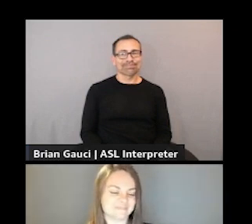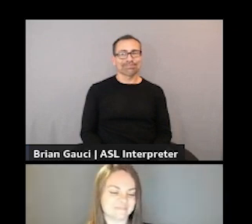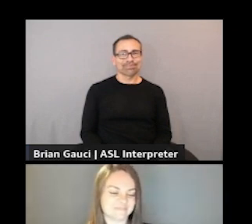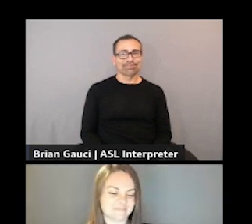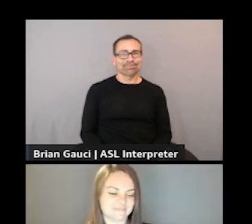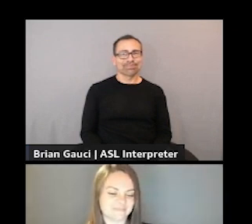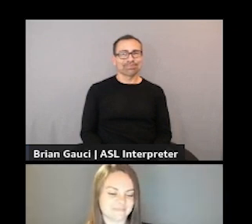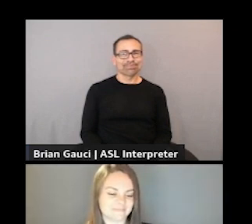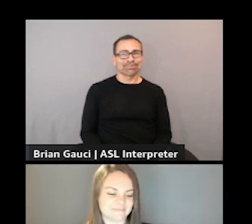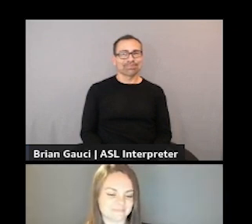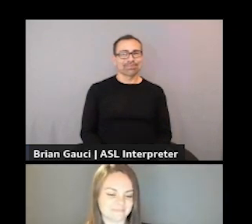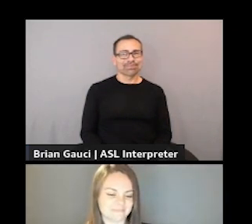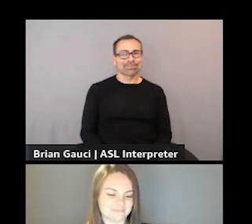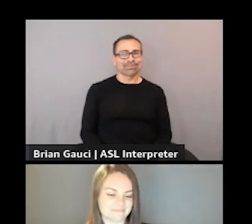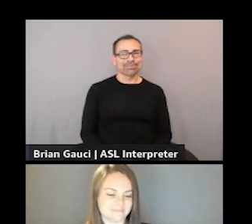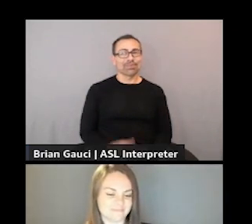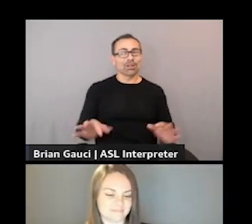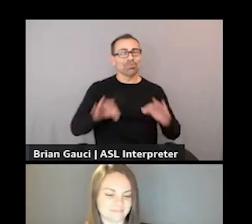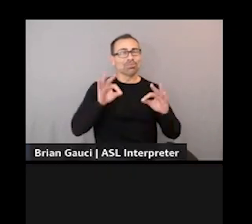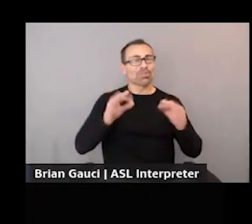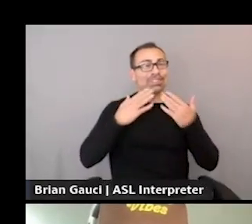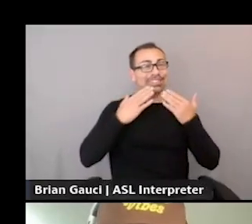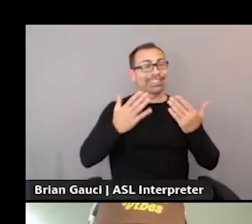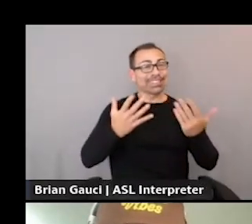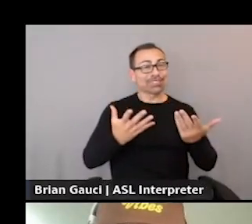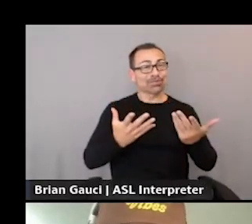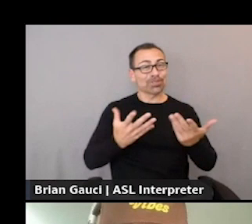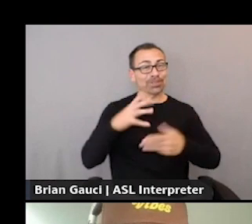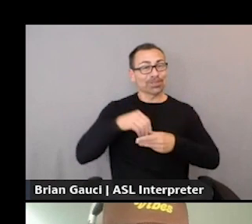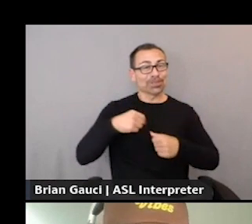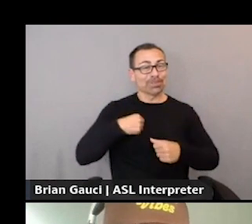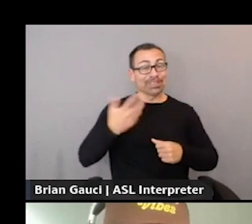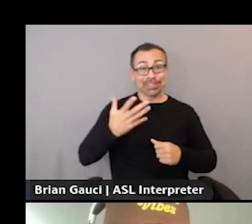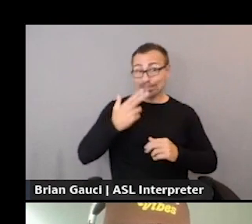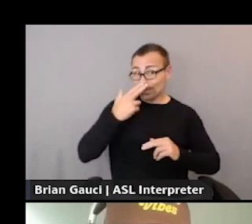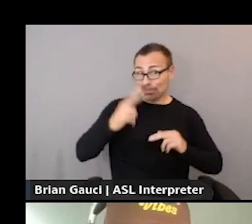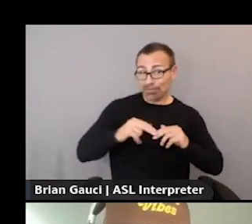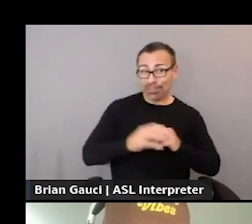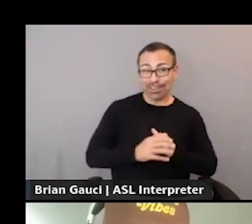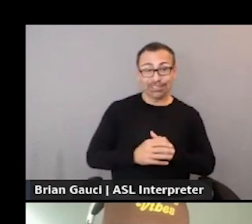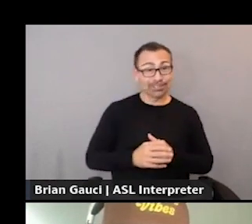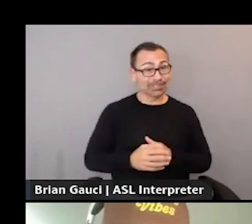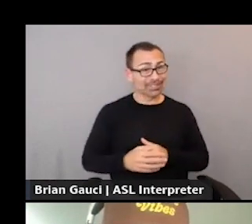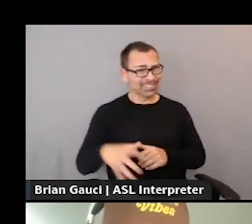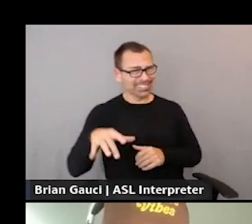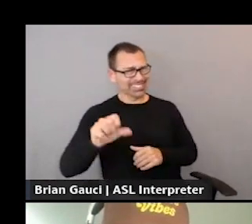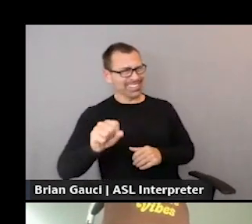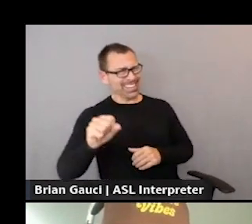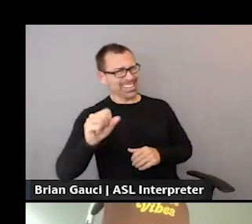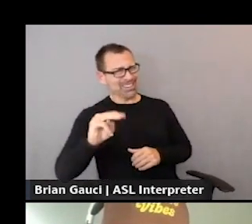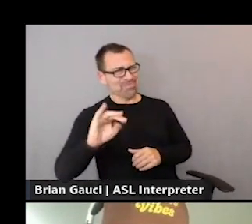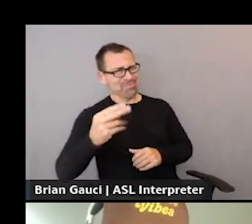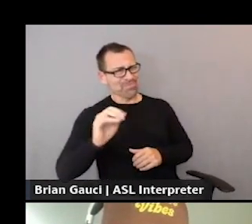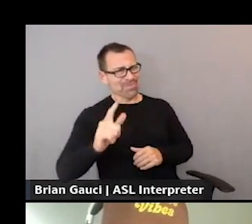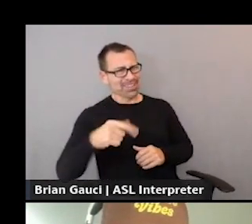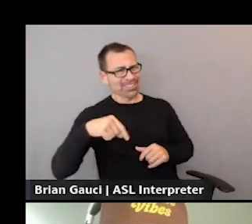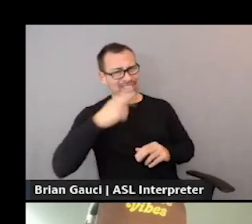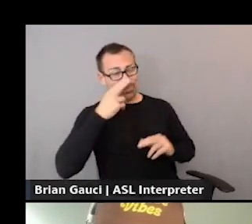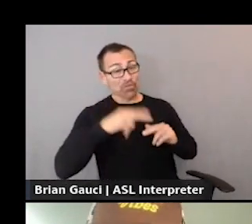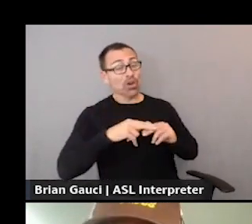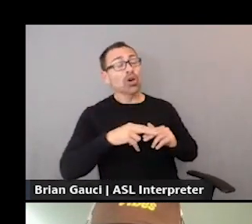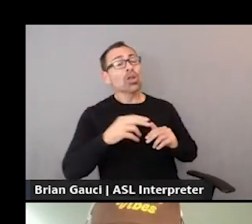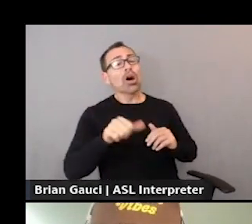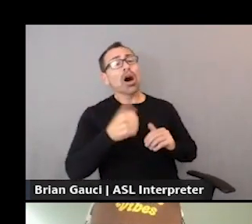Perfect. Well, thanks for having me. This has been fun. Yeah, Michael, thanks. Anything anybody should check out other than the GitHub repo